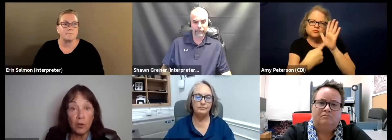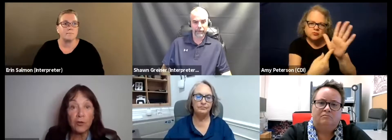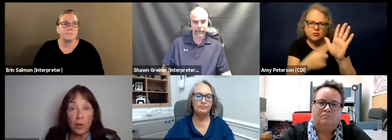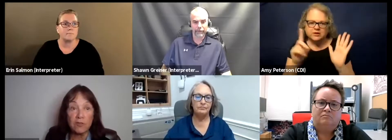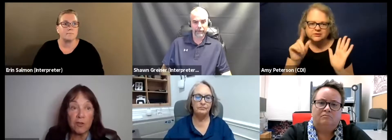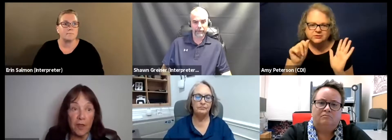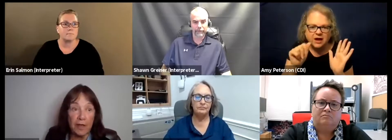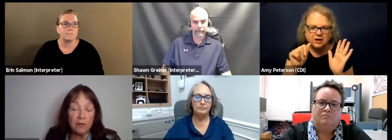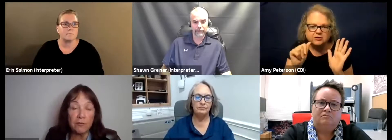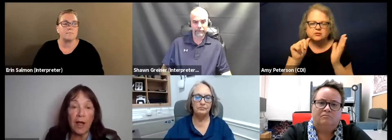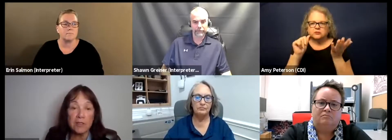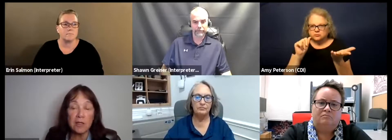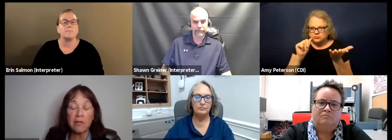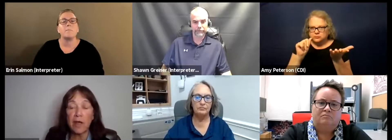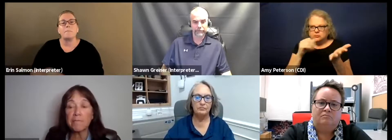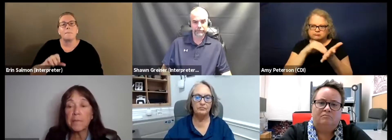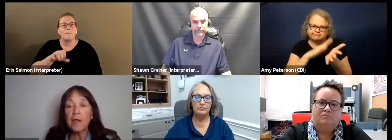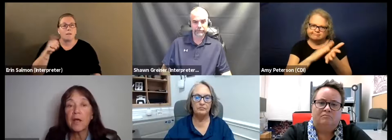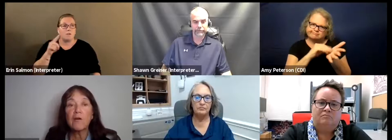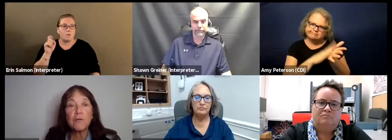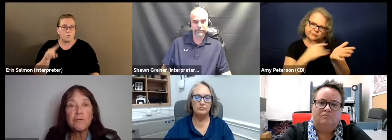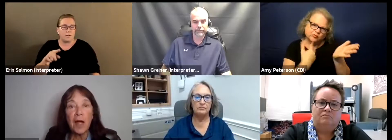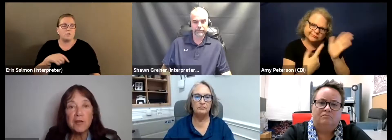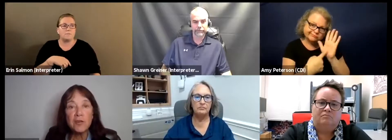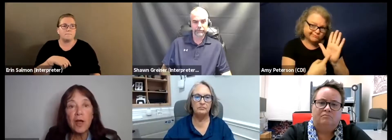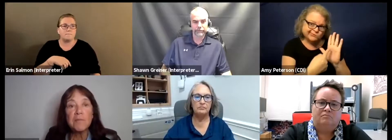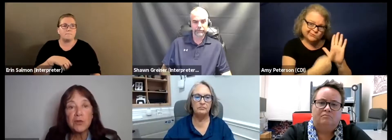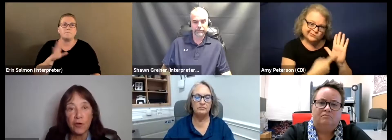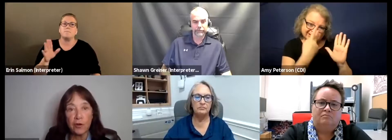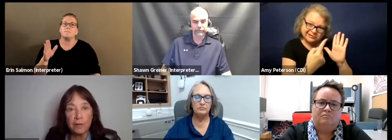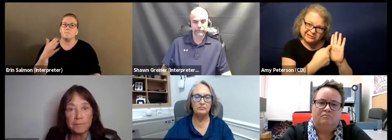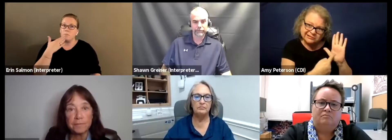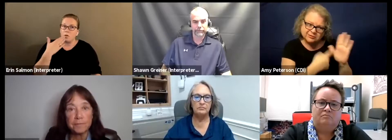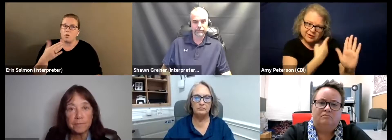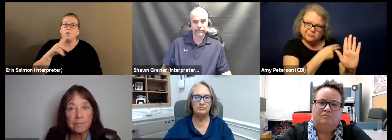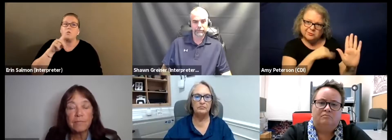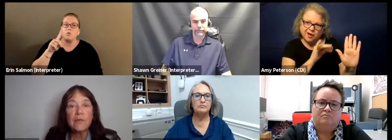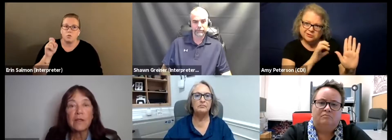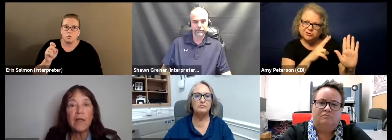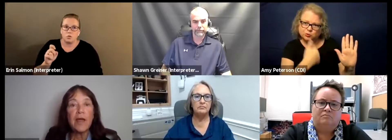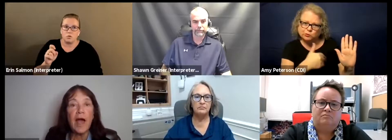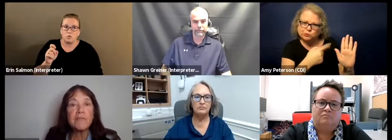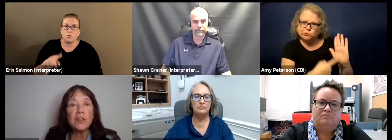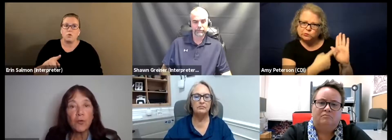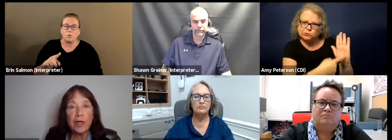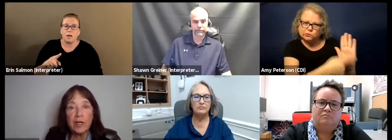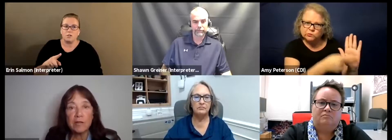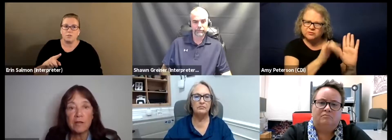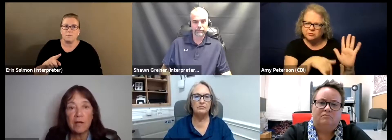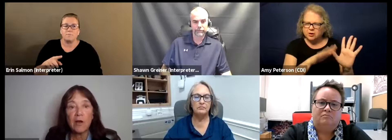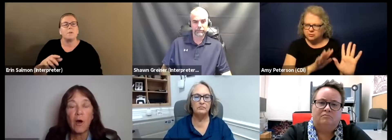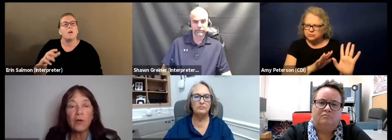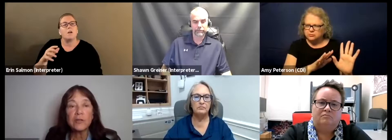very good question. Thank you for asking that. For Pfizer and Moderna, they have an